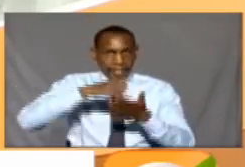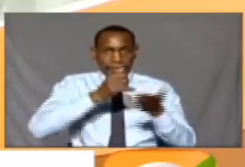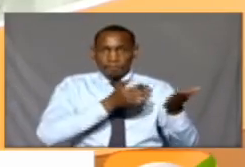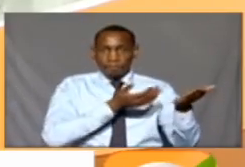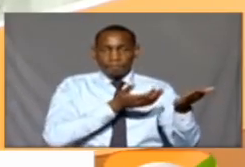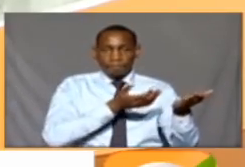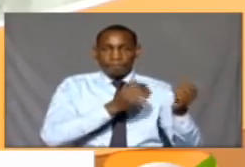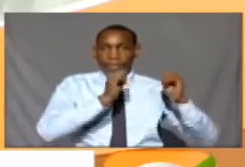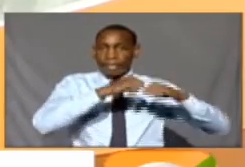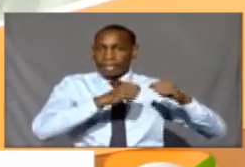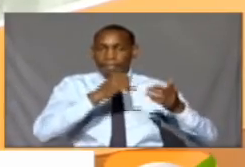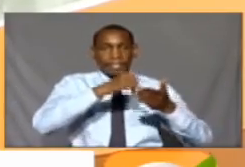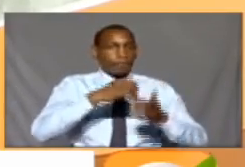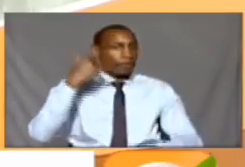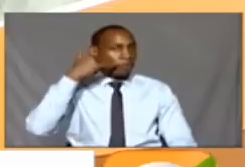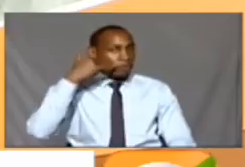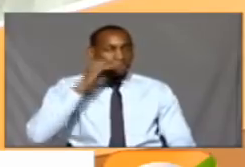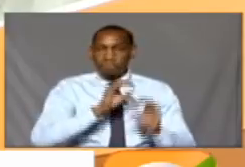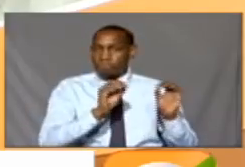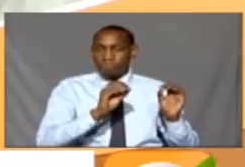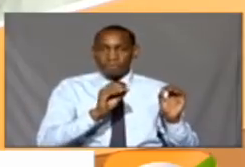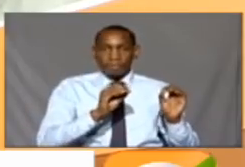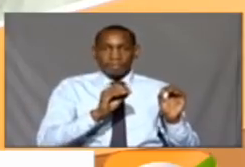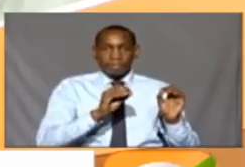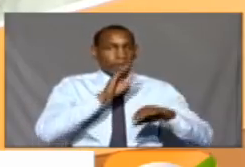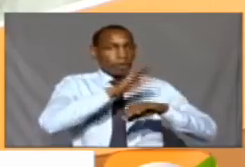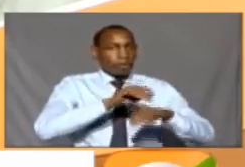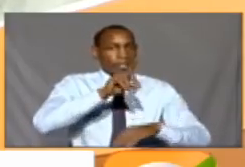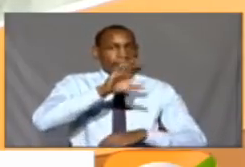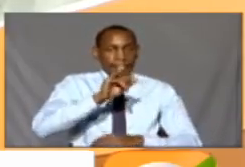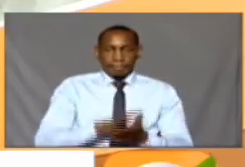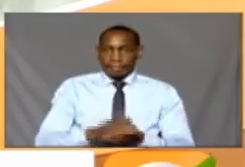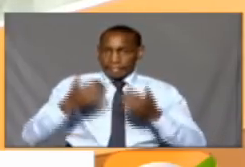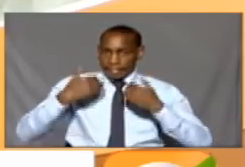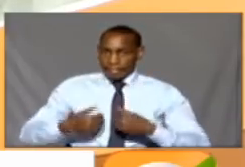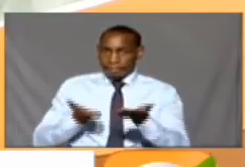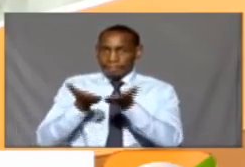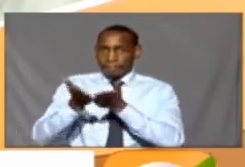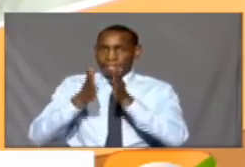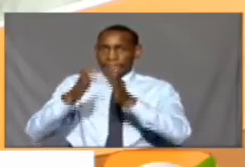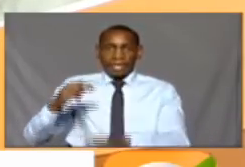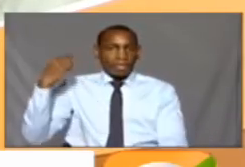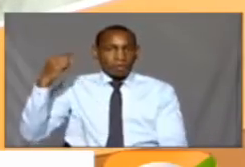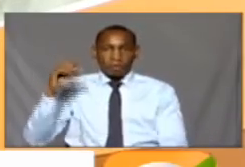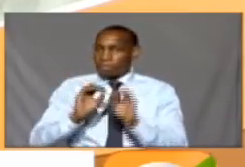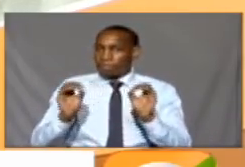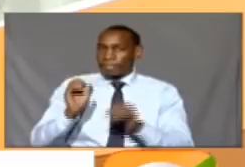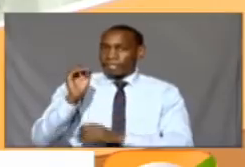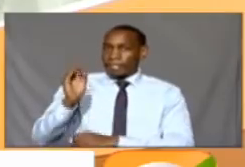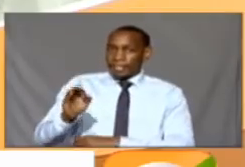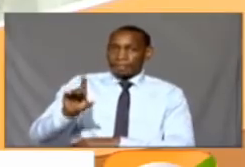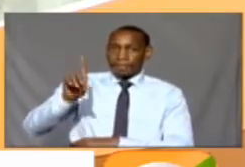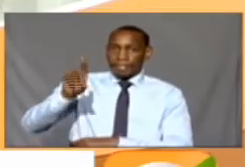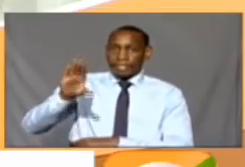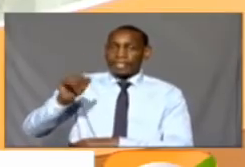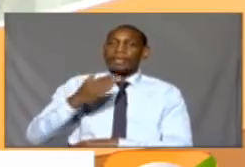you on the phone call. That was not you being looked for by the DCI. I am not a gold trader. Mm-hmm. And if the DCI wants to talk to me,